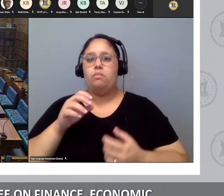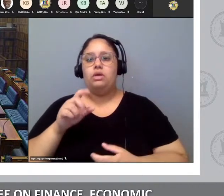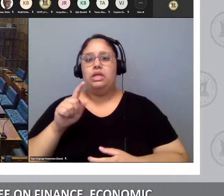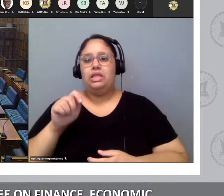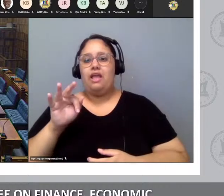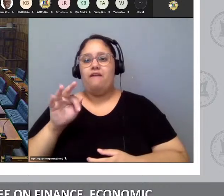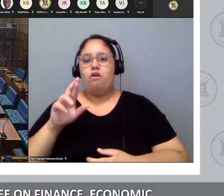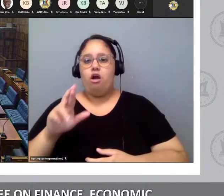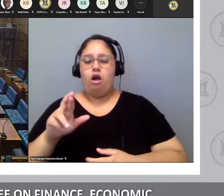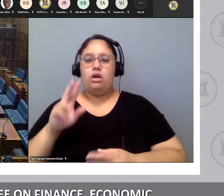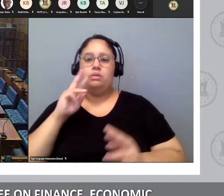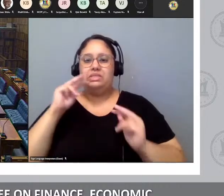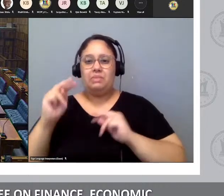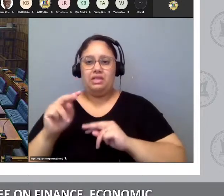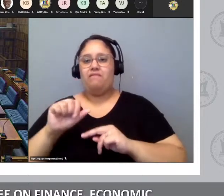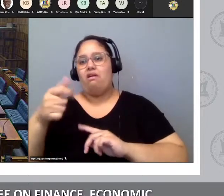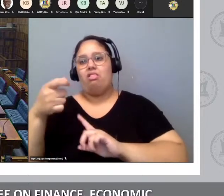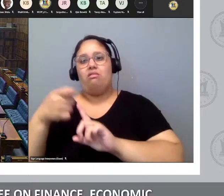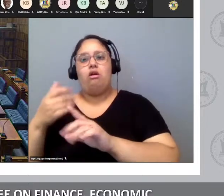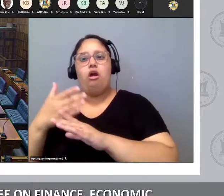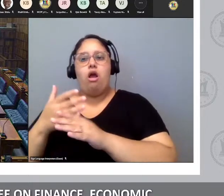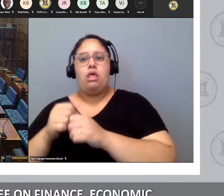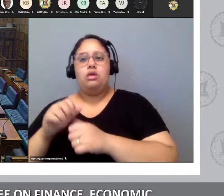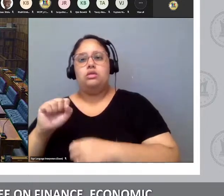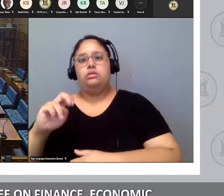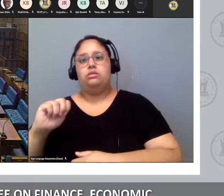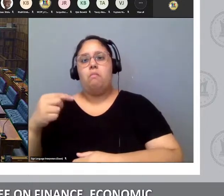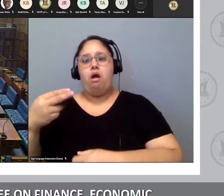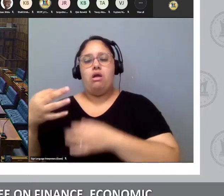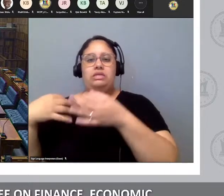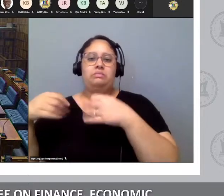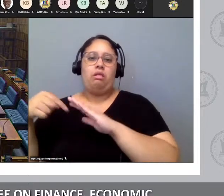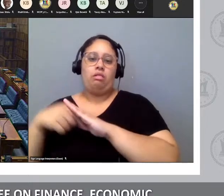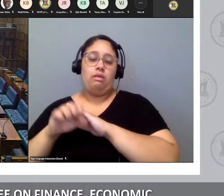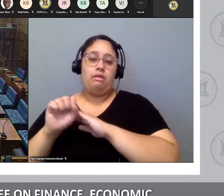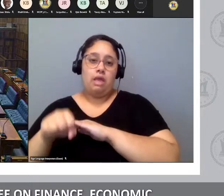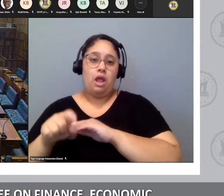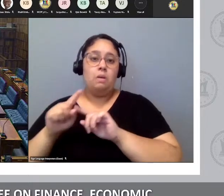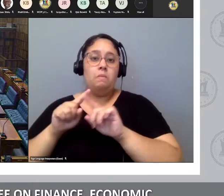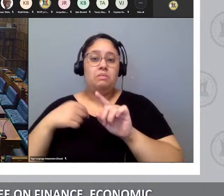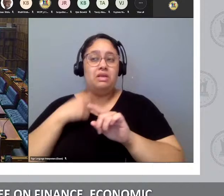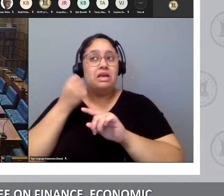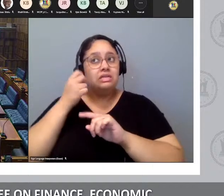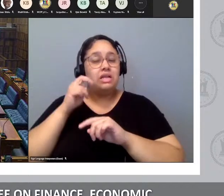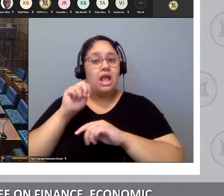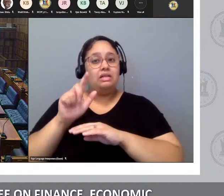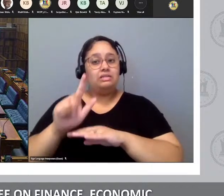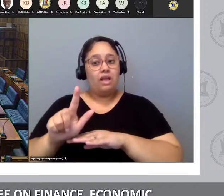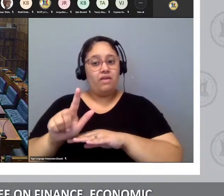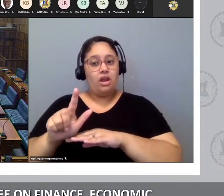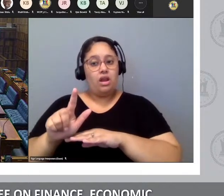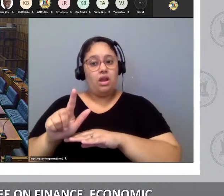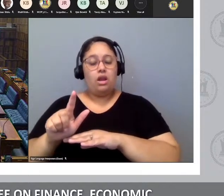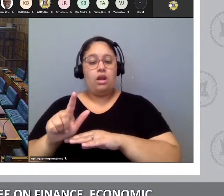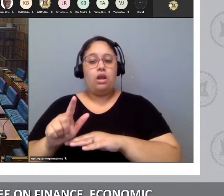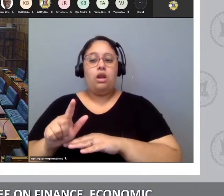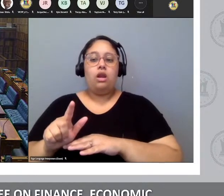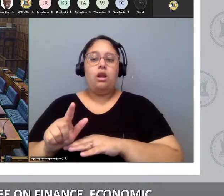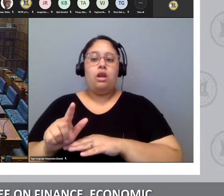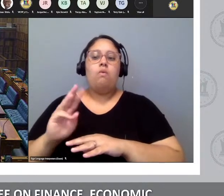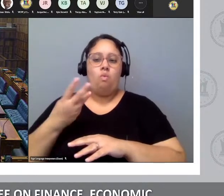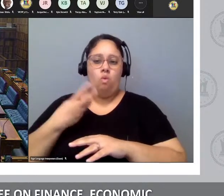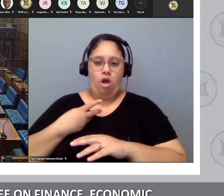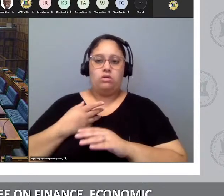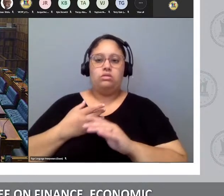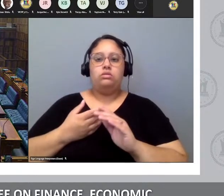would be able to elaborate a bit more um however my understanding is also that the N7 in some way of form was